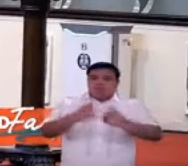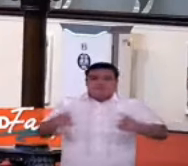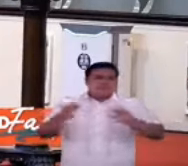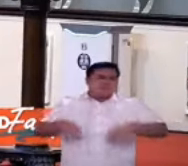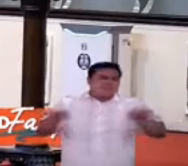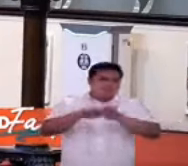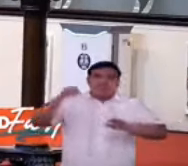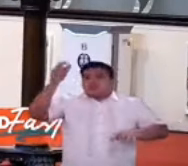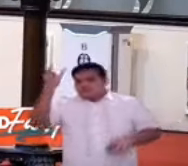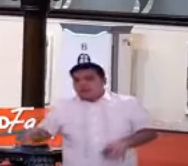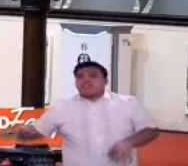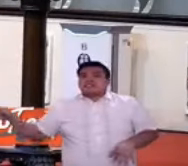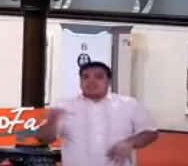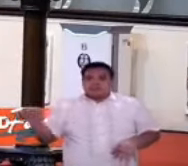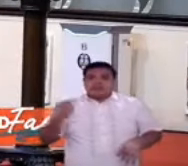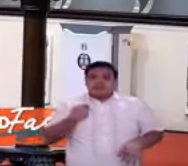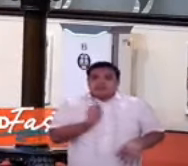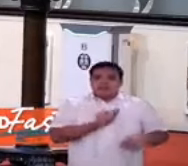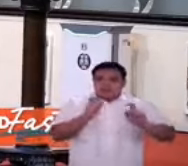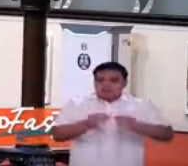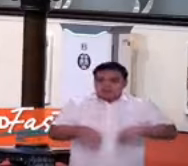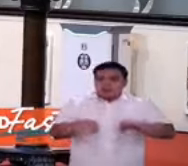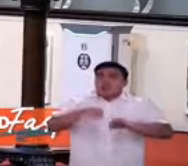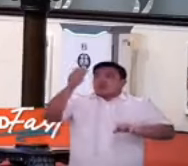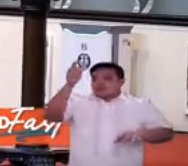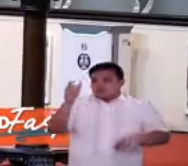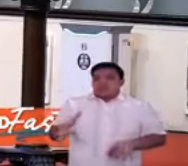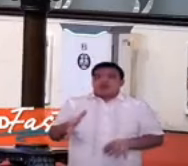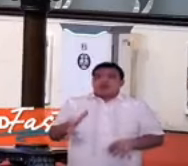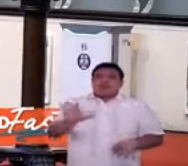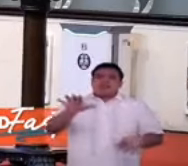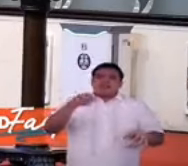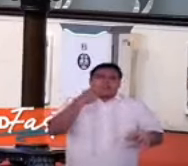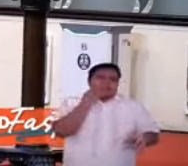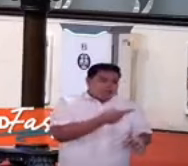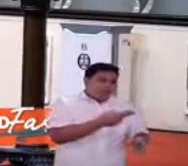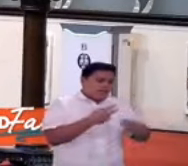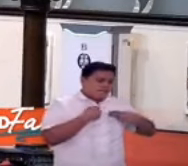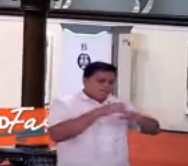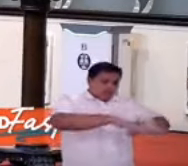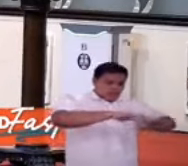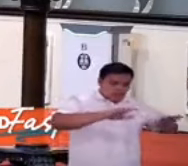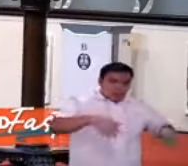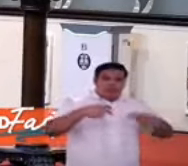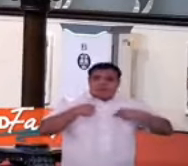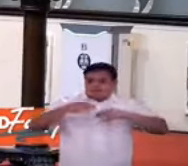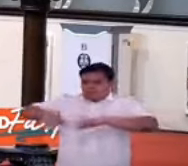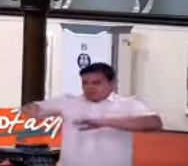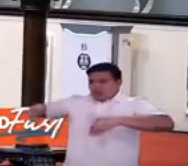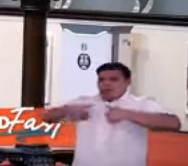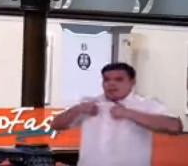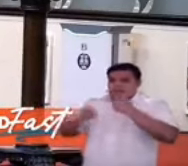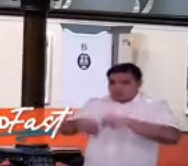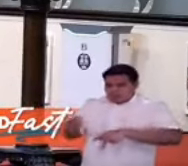to God, and they must be important to us. If you are a parent of a young child, if you have young children today,